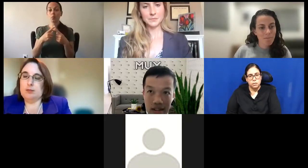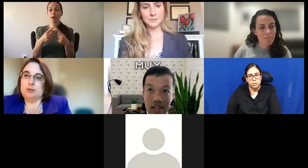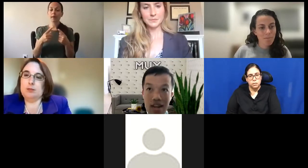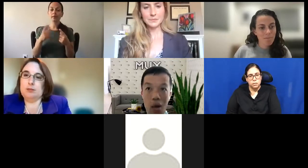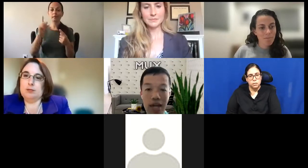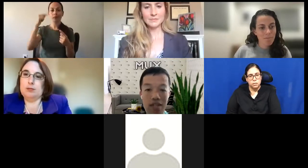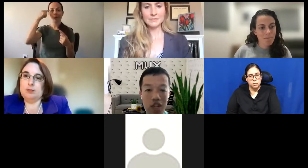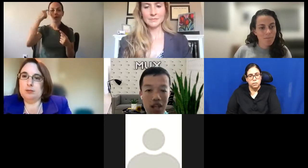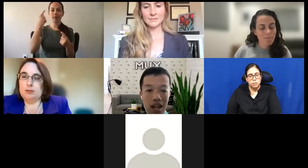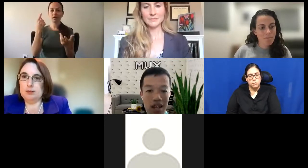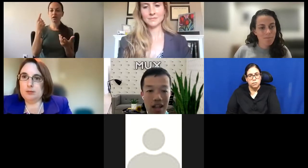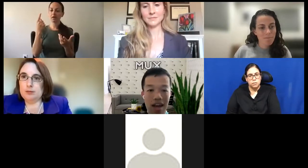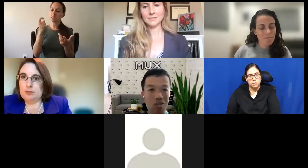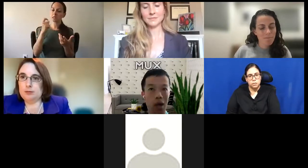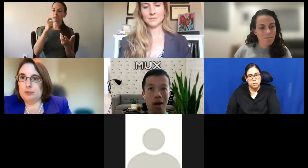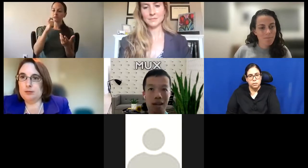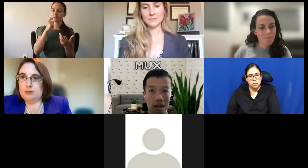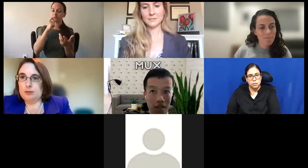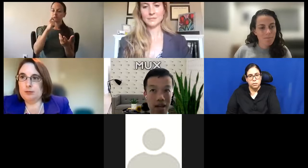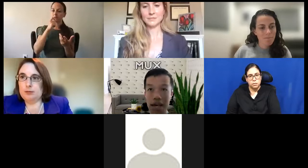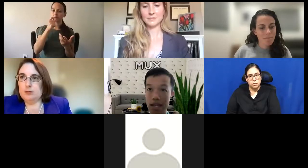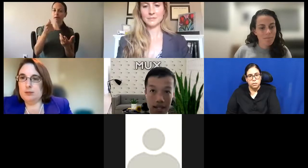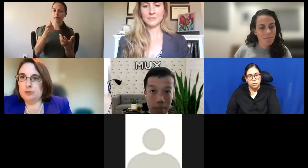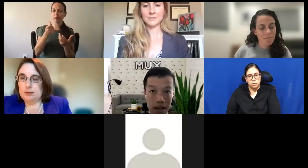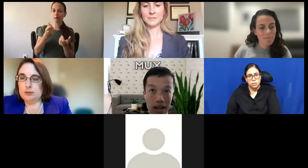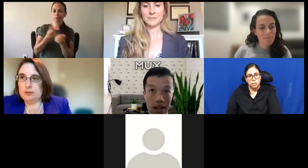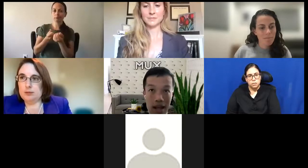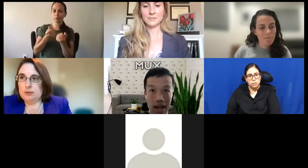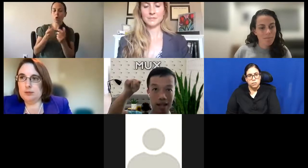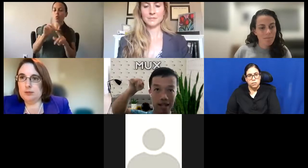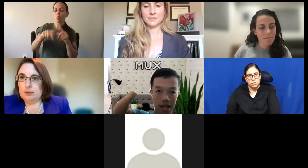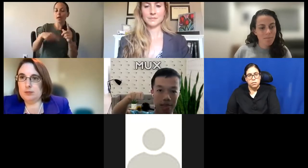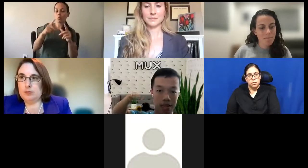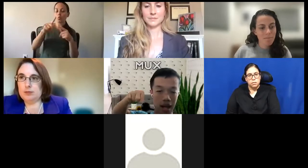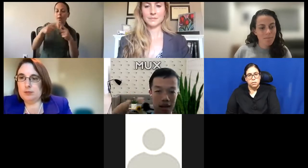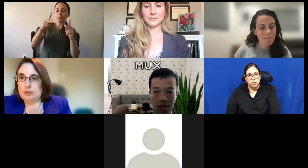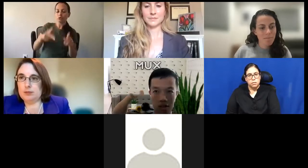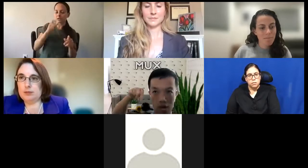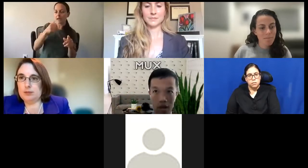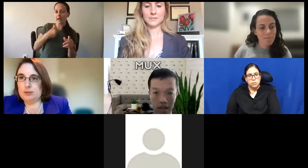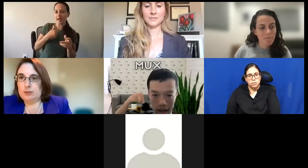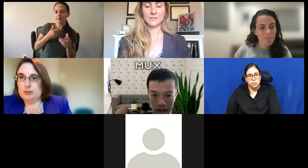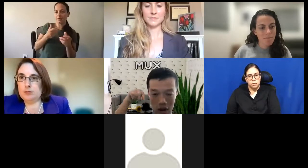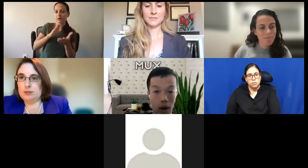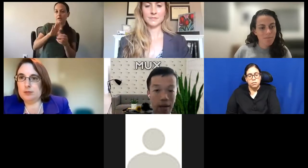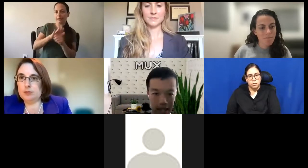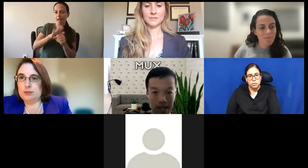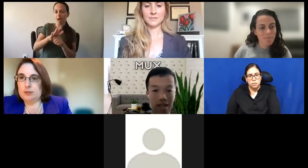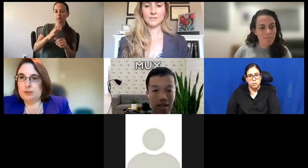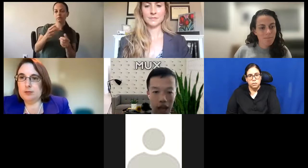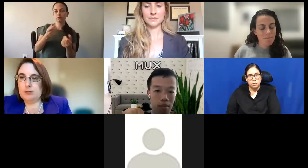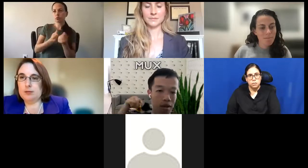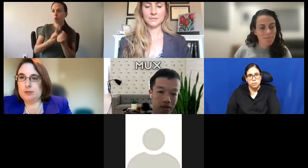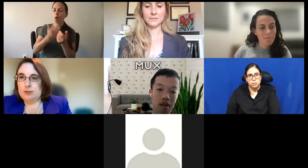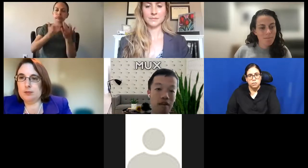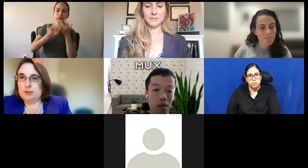unquote, is not quite sufficient, that's where government has to step in and like tip the scale in a way that makes